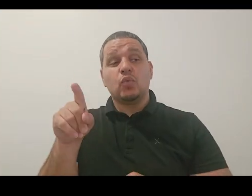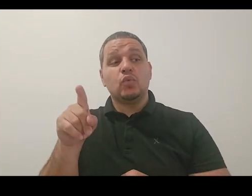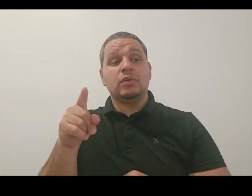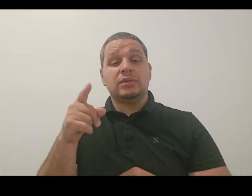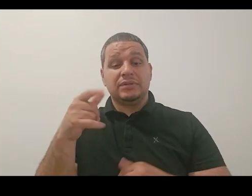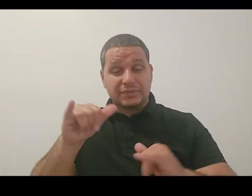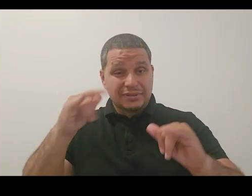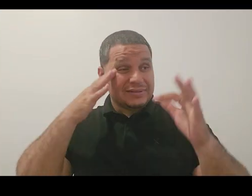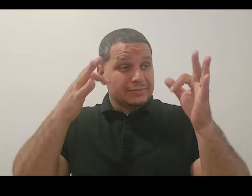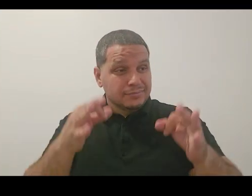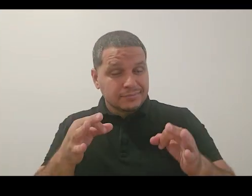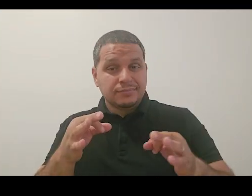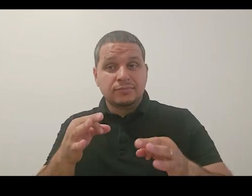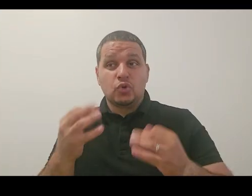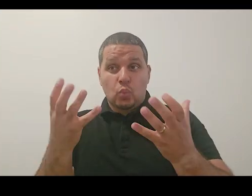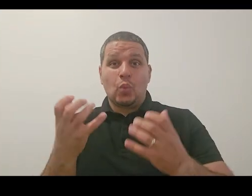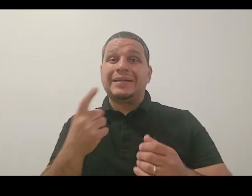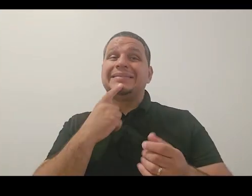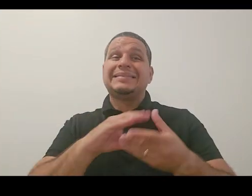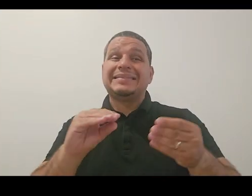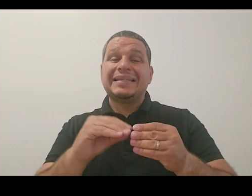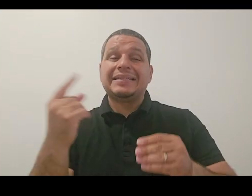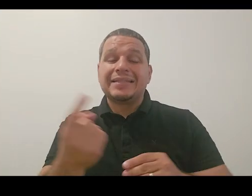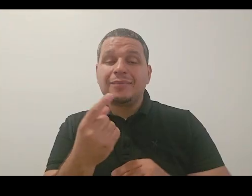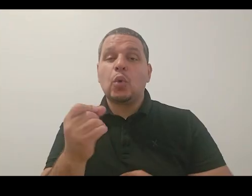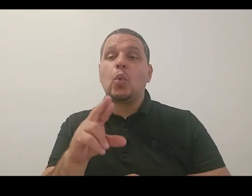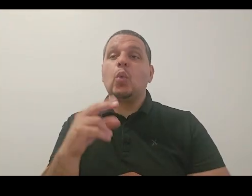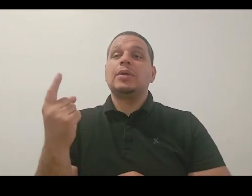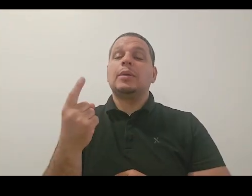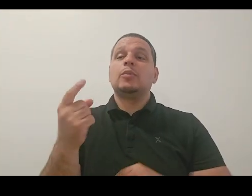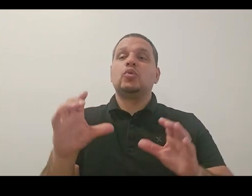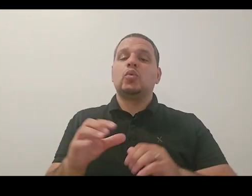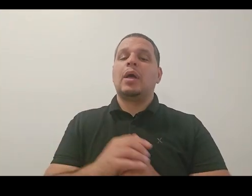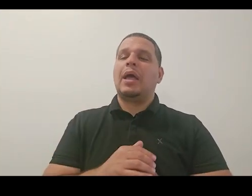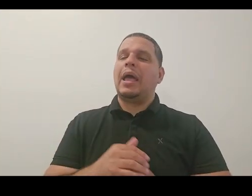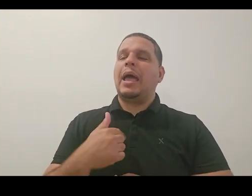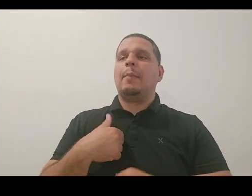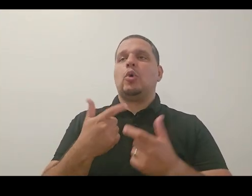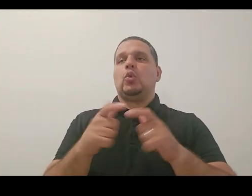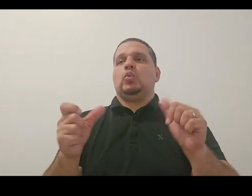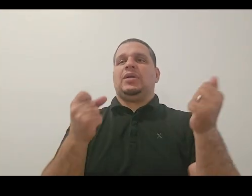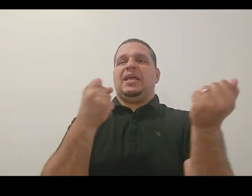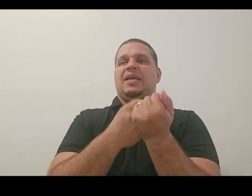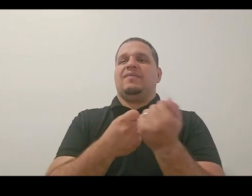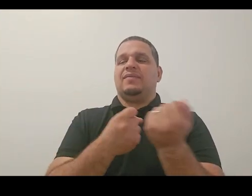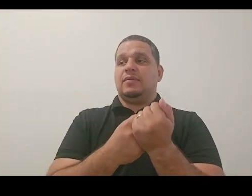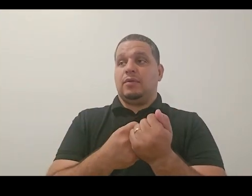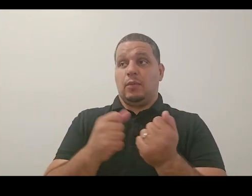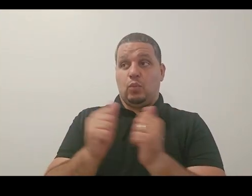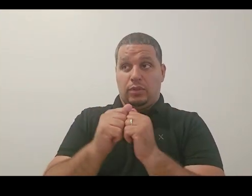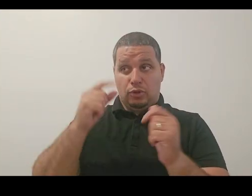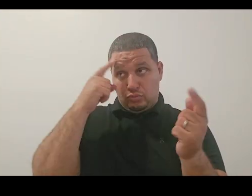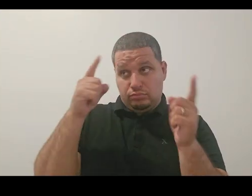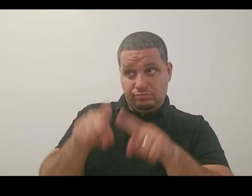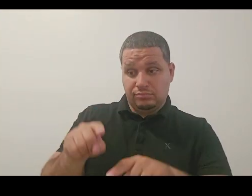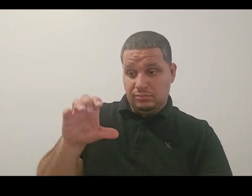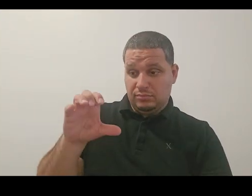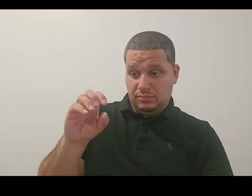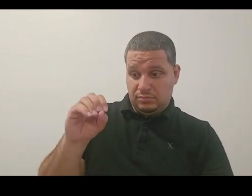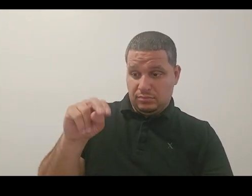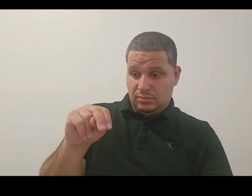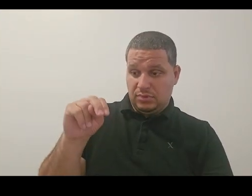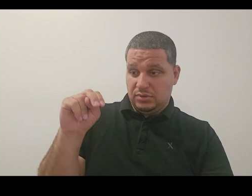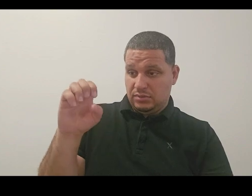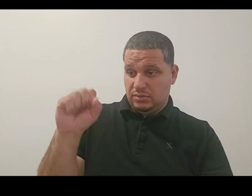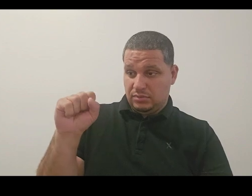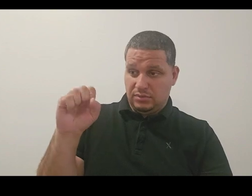anything. But if you still decide that there's something you want to say or something to do, I am a huge advocate of